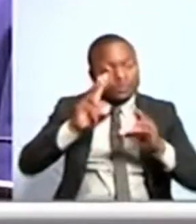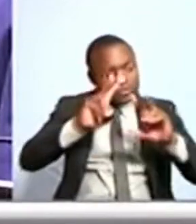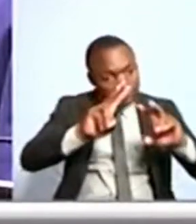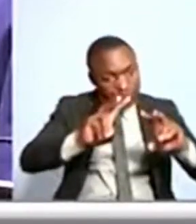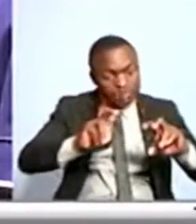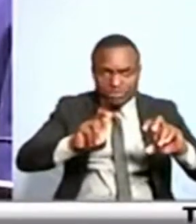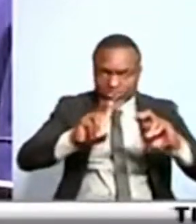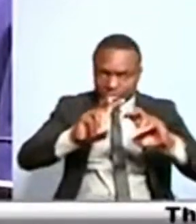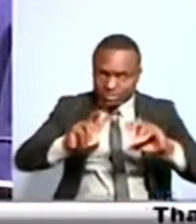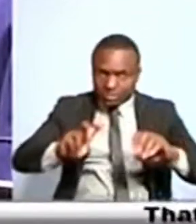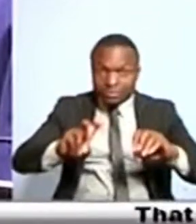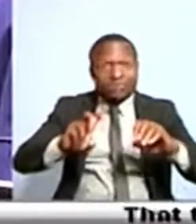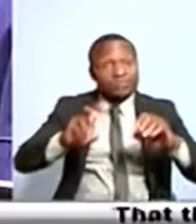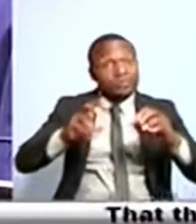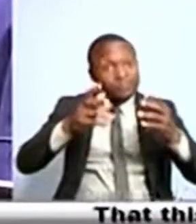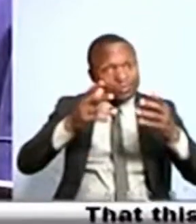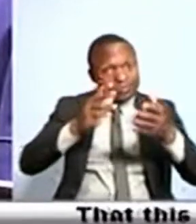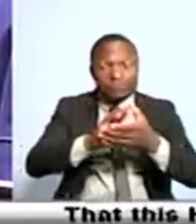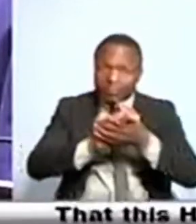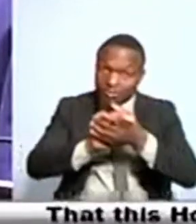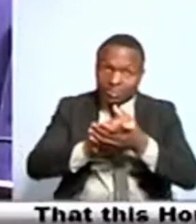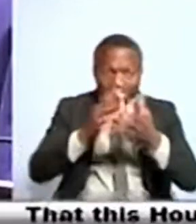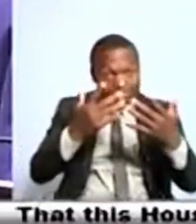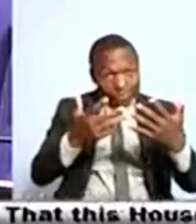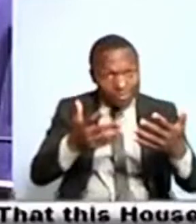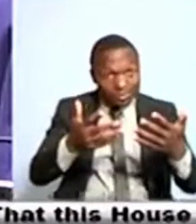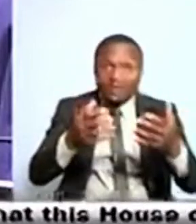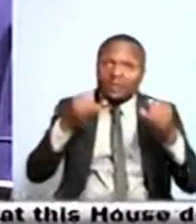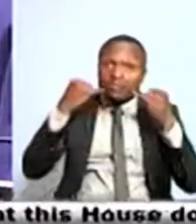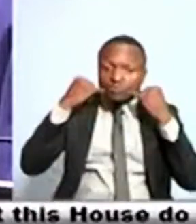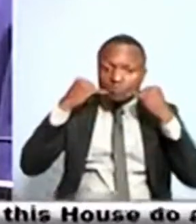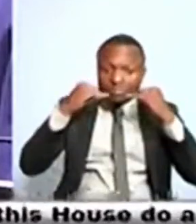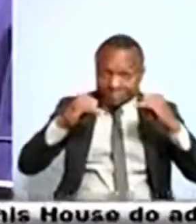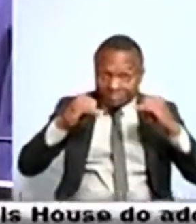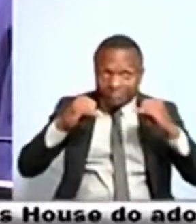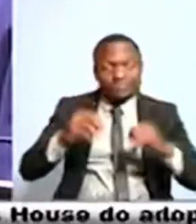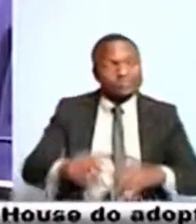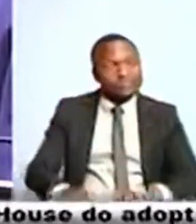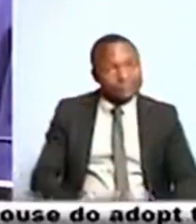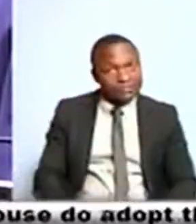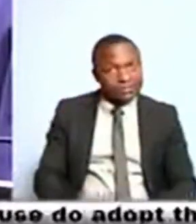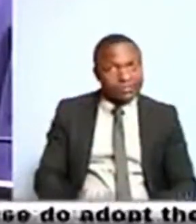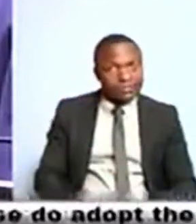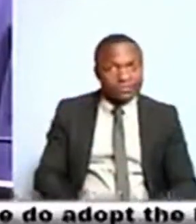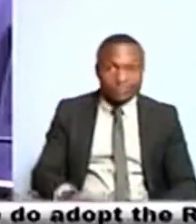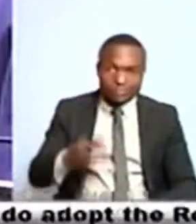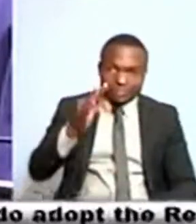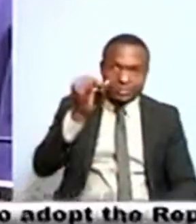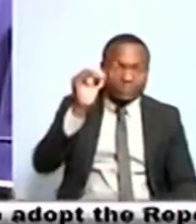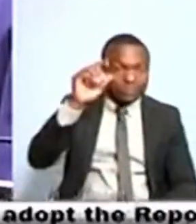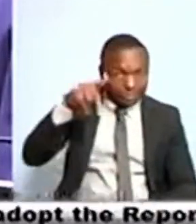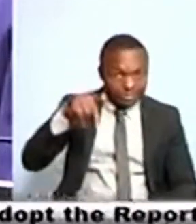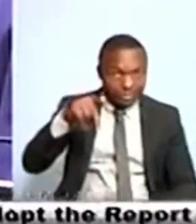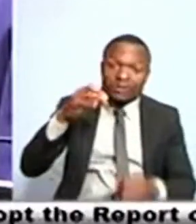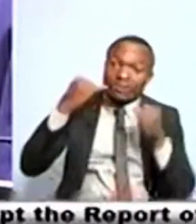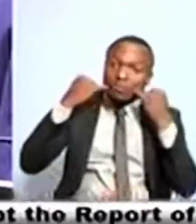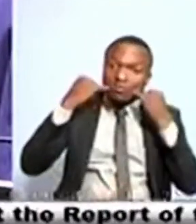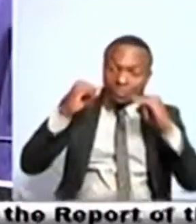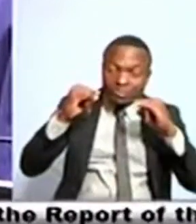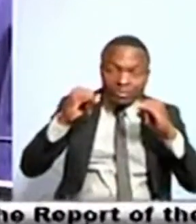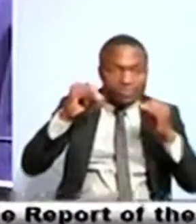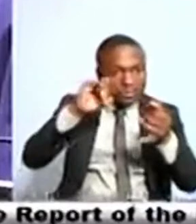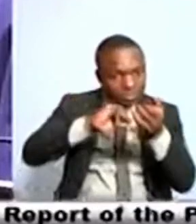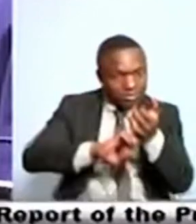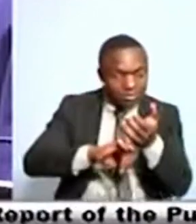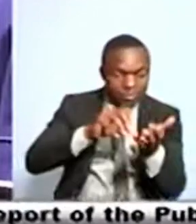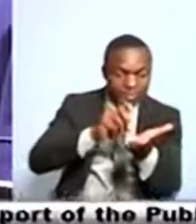hands, that data in FISIP, data in social